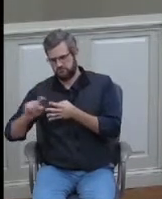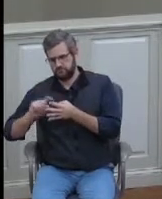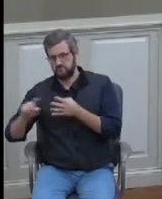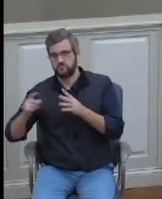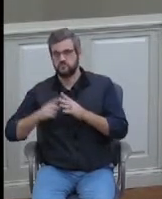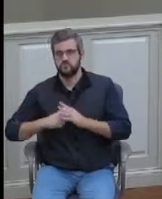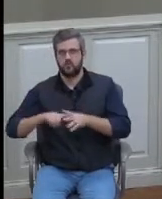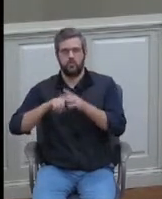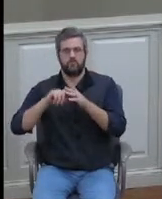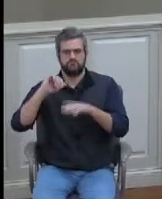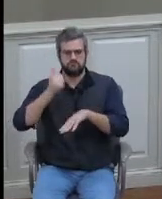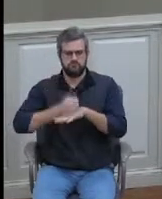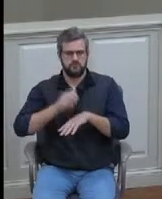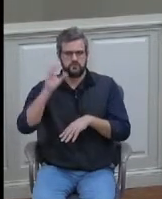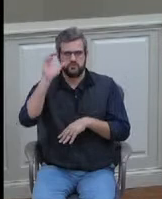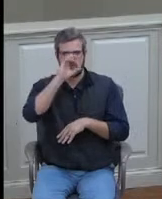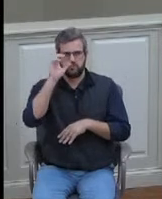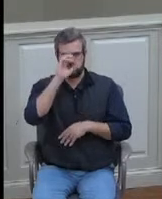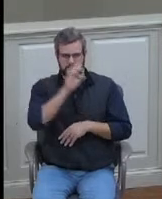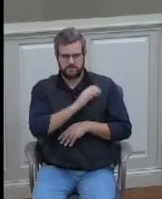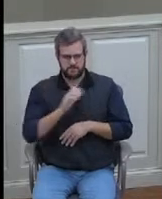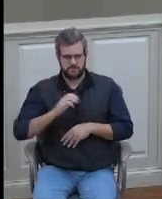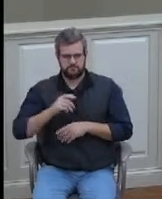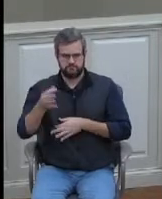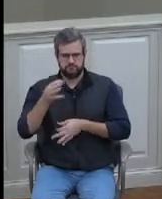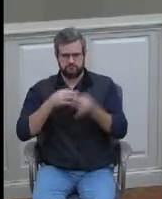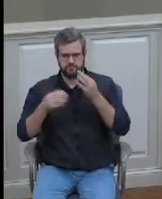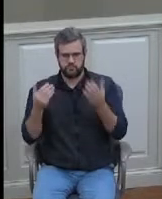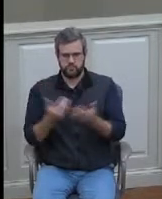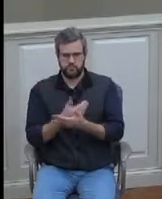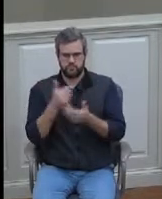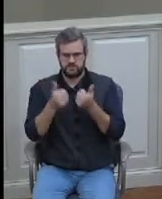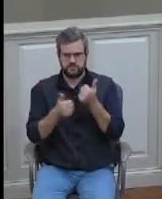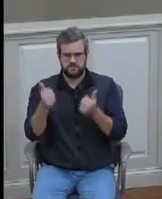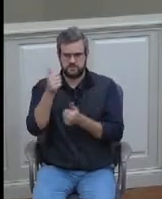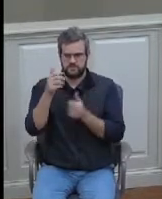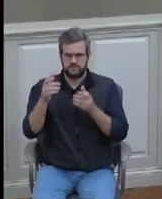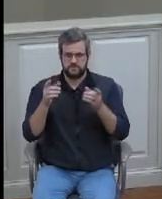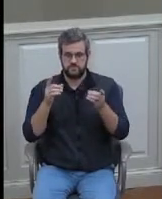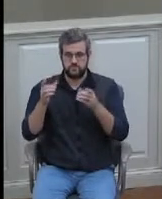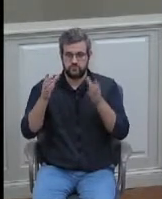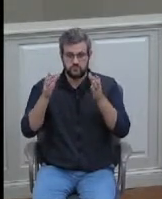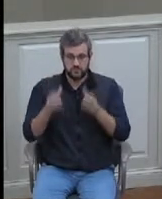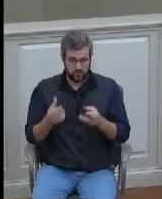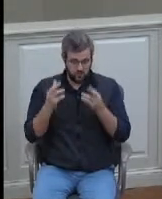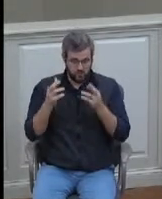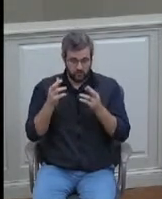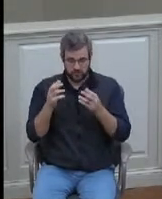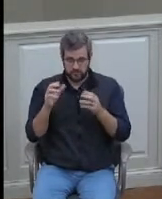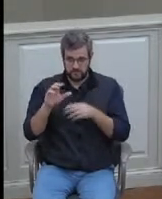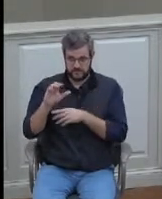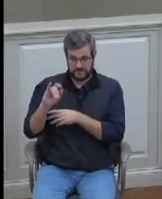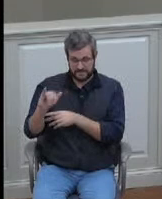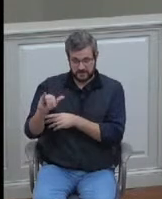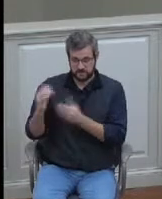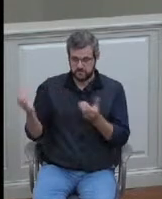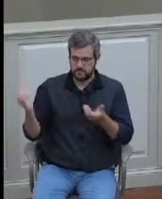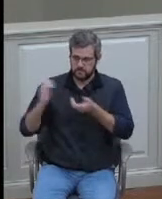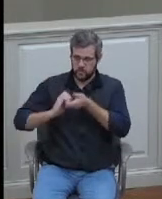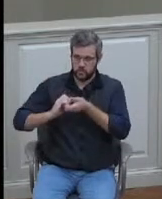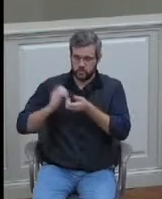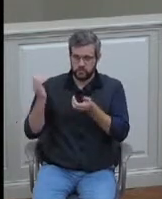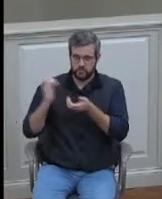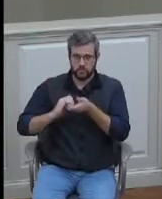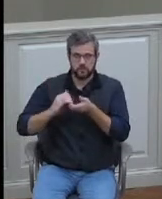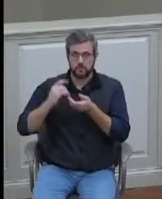a search committee for a new executive director, and hopefully partner with the city in the